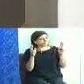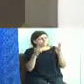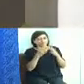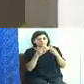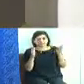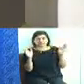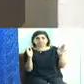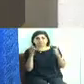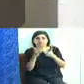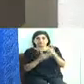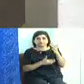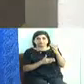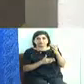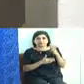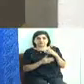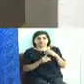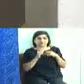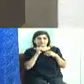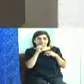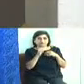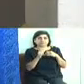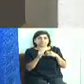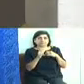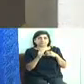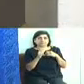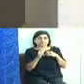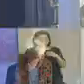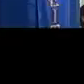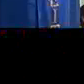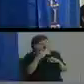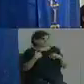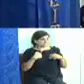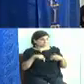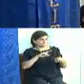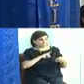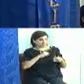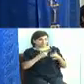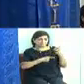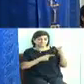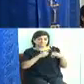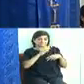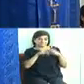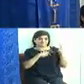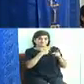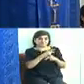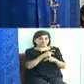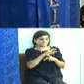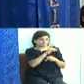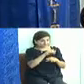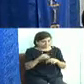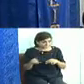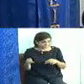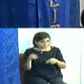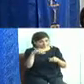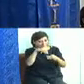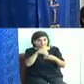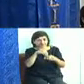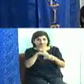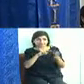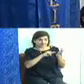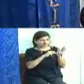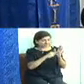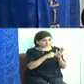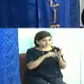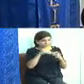even tell us what kind of seeds were sown. You know, if you intend to plant